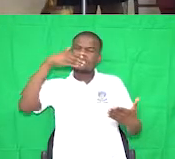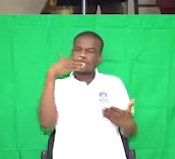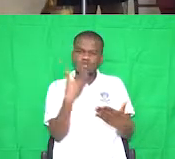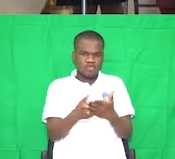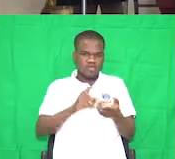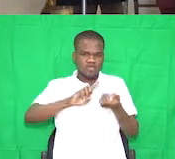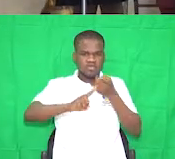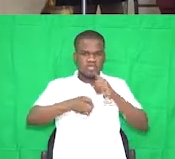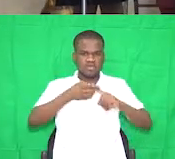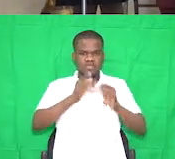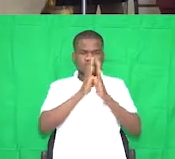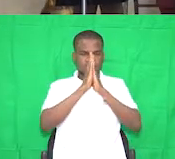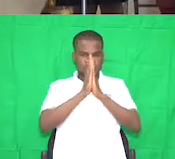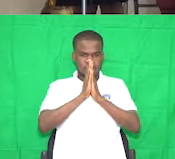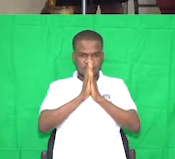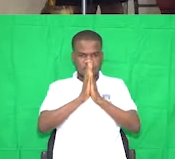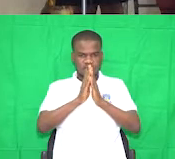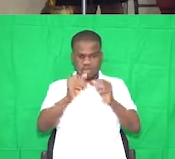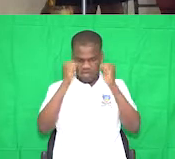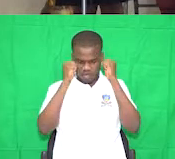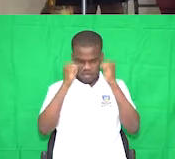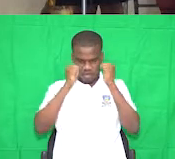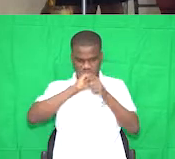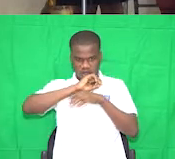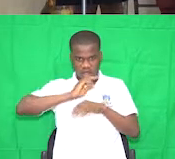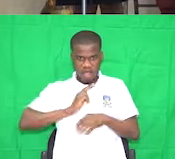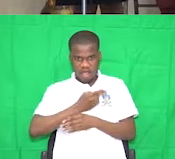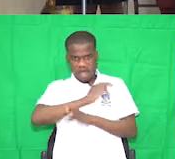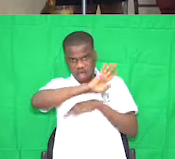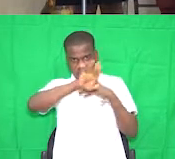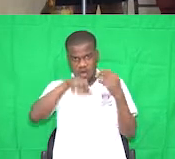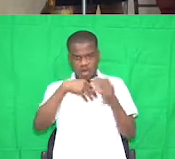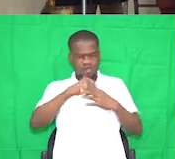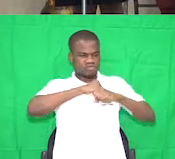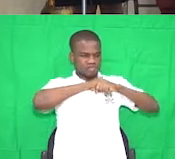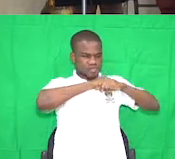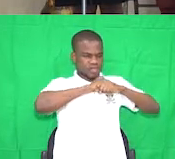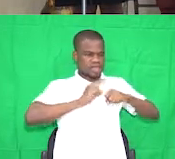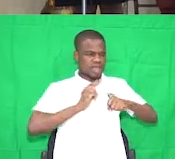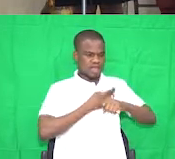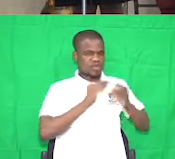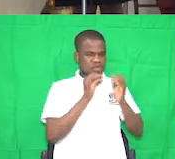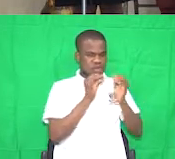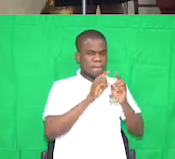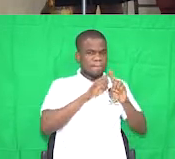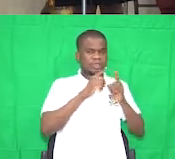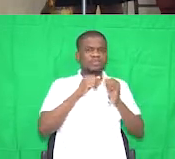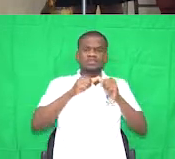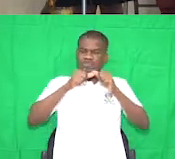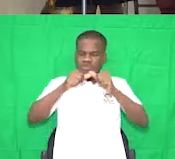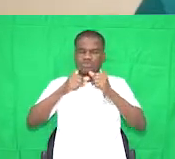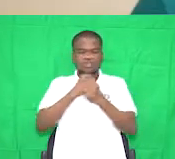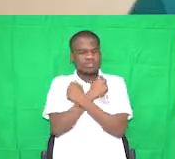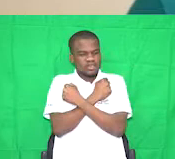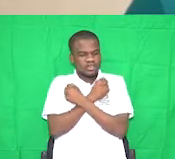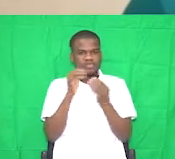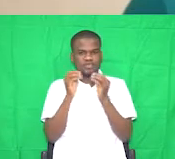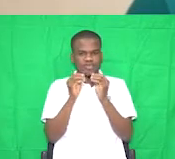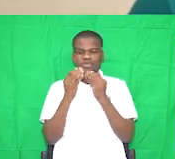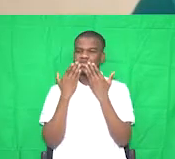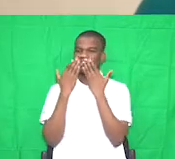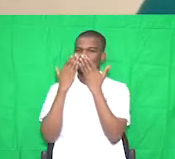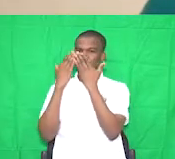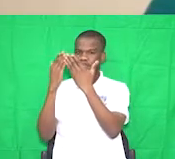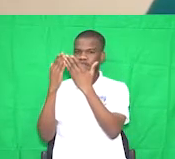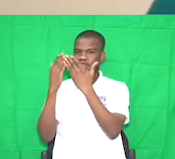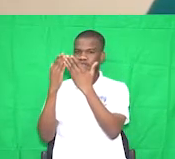warriors, and our queen and king. Sometimes you are overprotective, but I still love you. Thank you